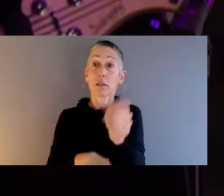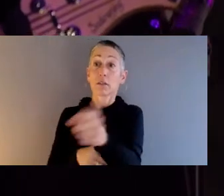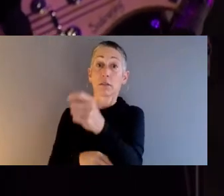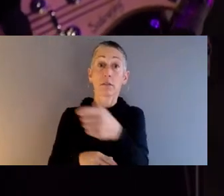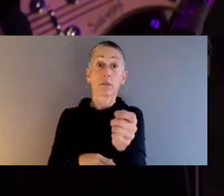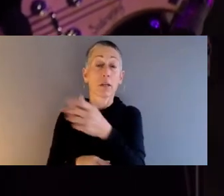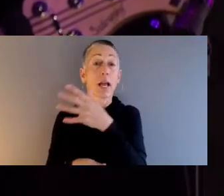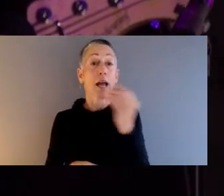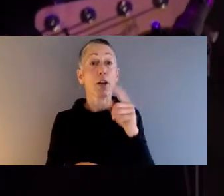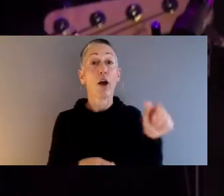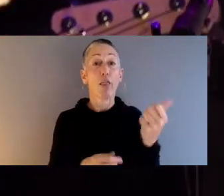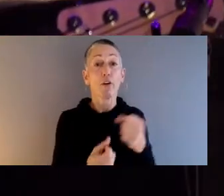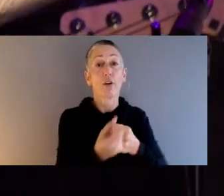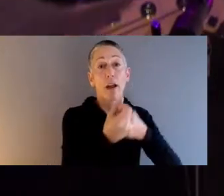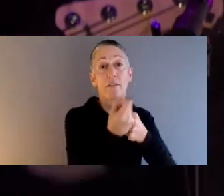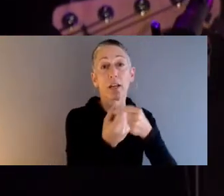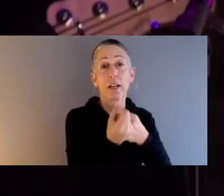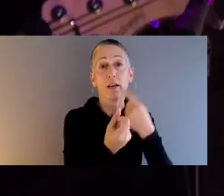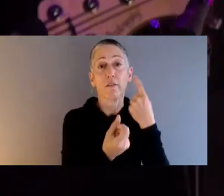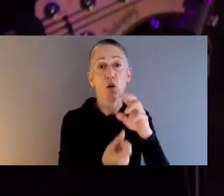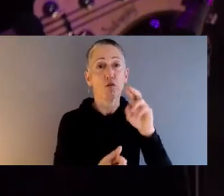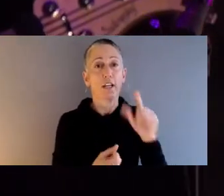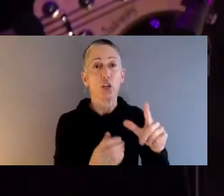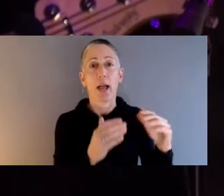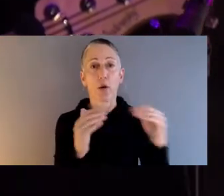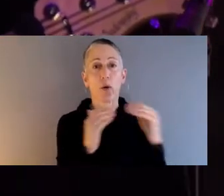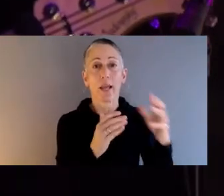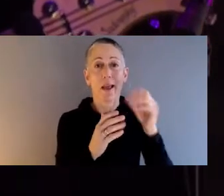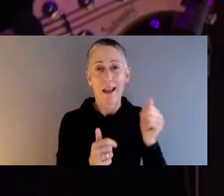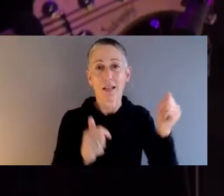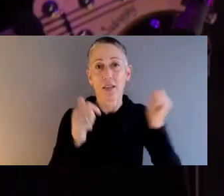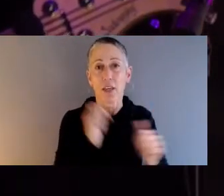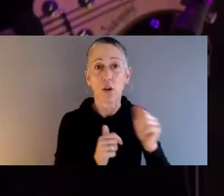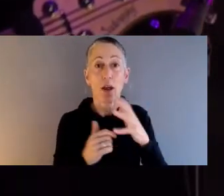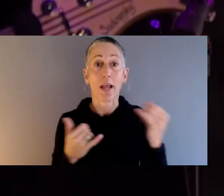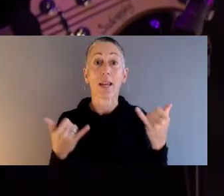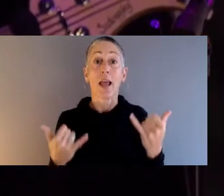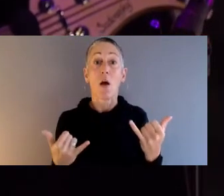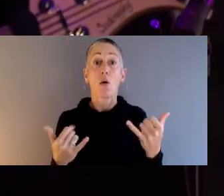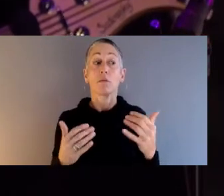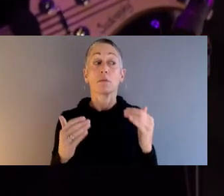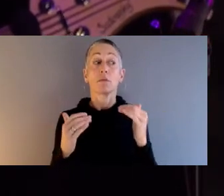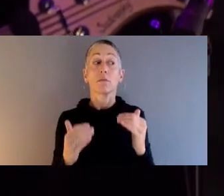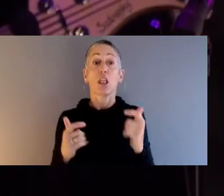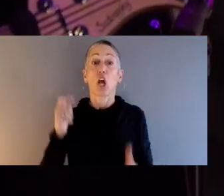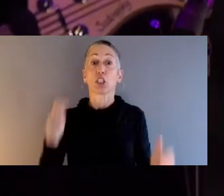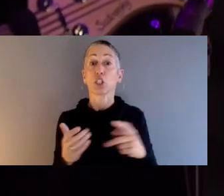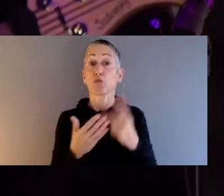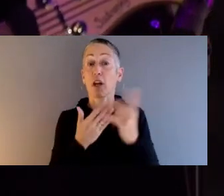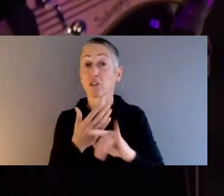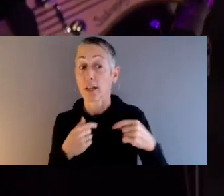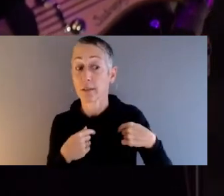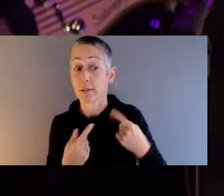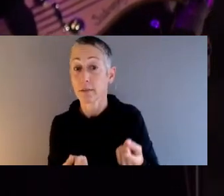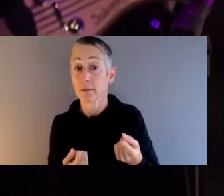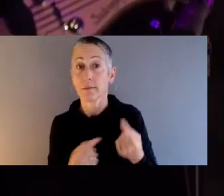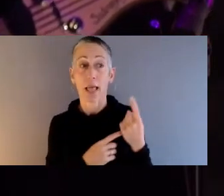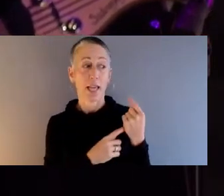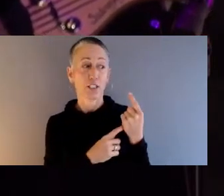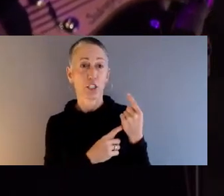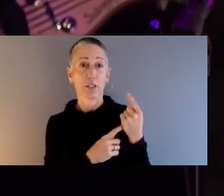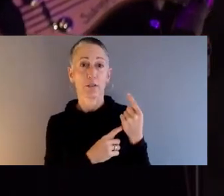gender equity in the theater. And that leads me to our biggest project to date. Last year, we built a second website. It's